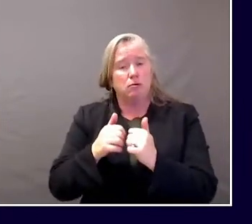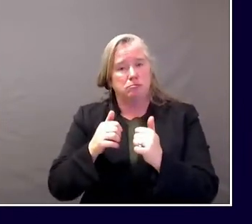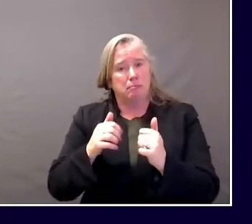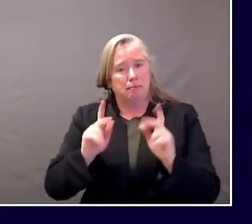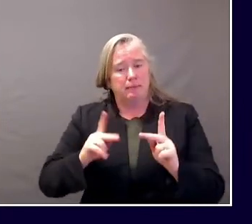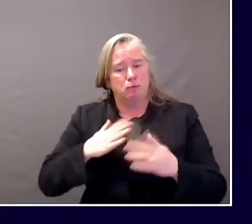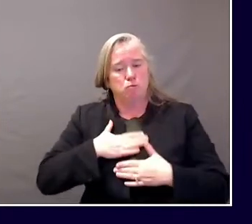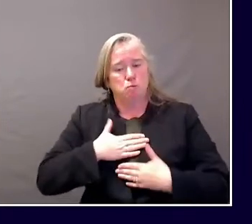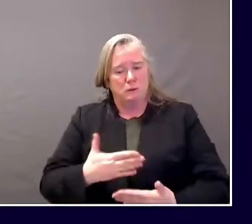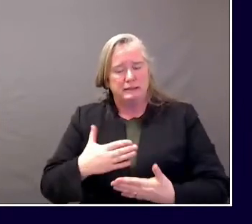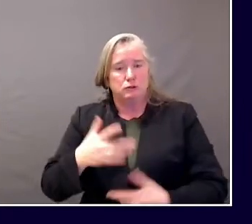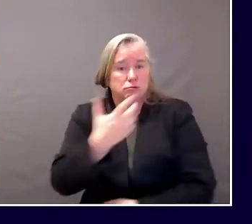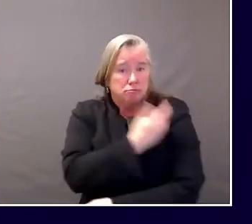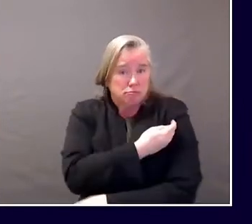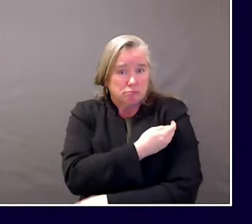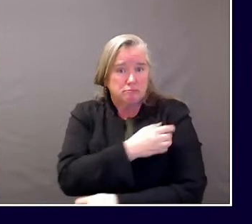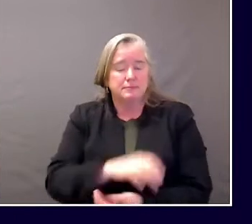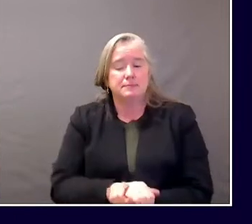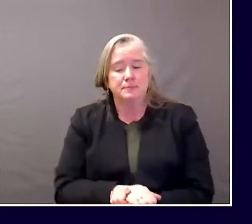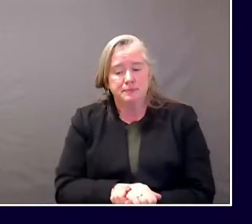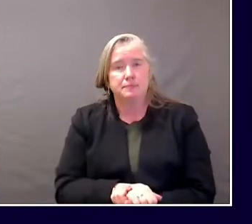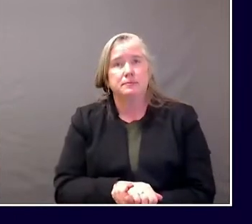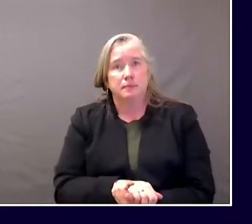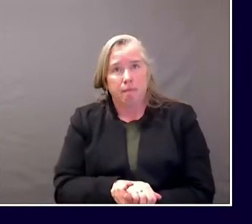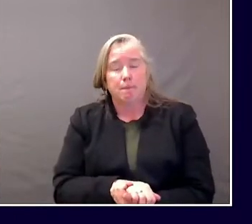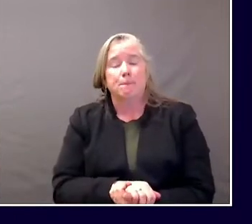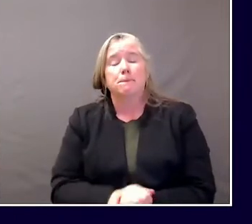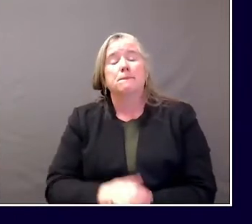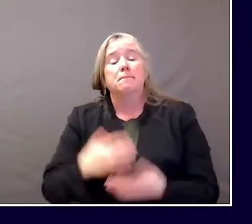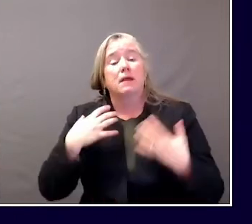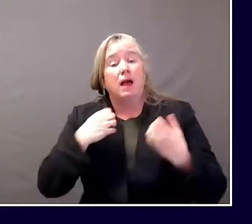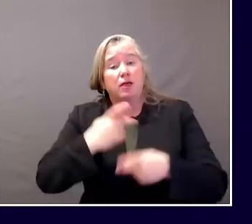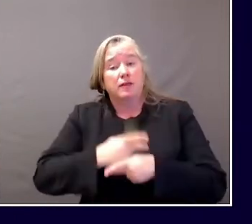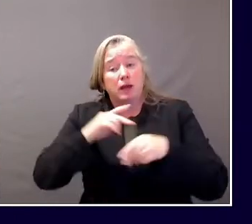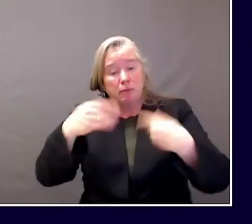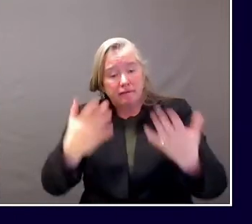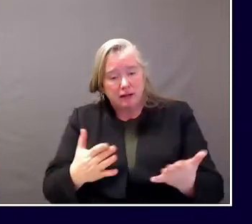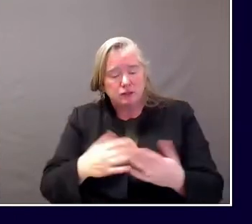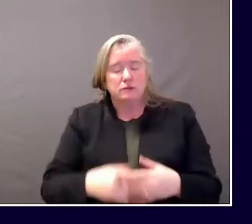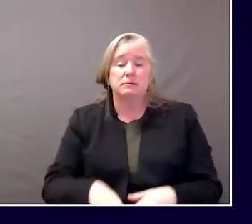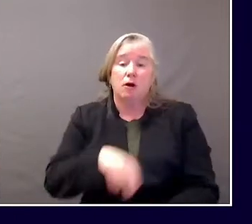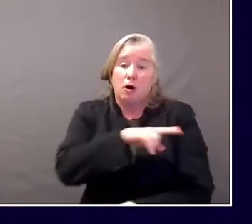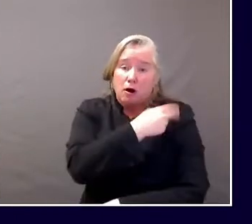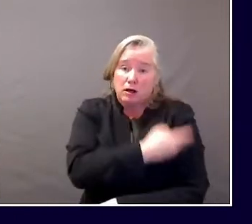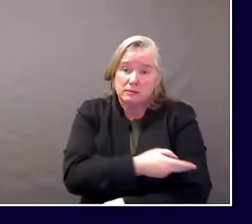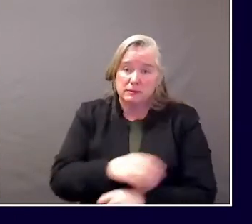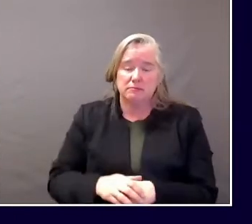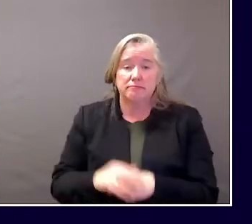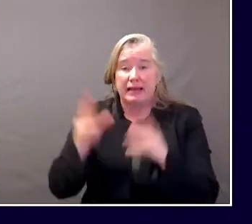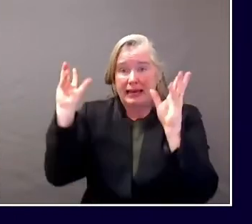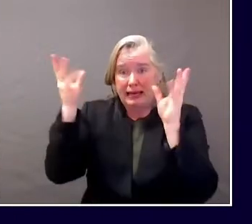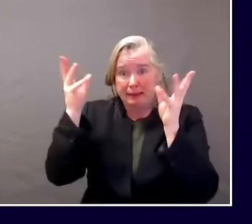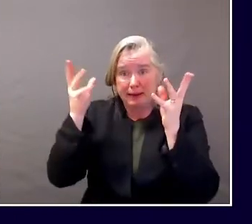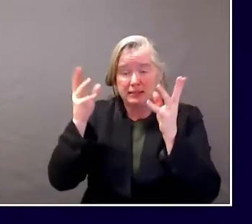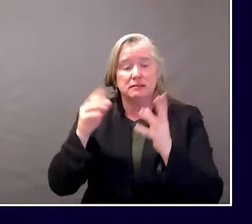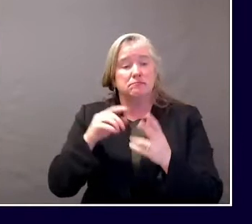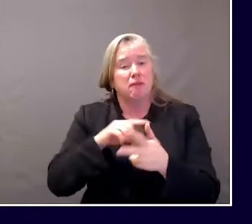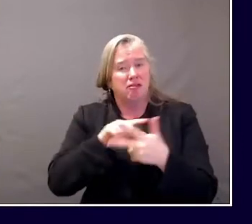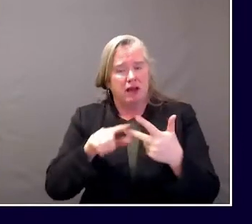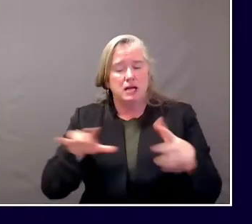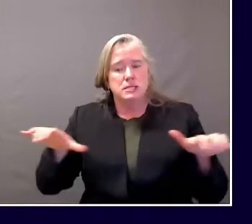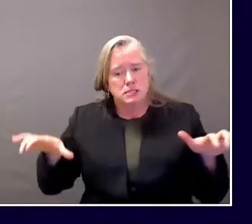of the work that healthcare providers, hospital systems, EMS clinicians have done in preparation for